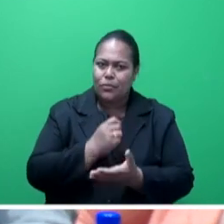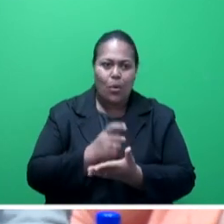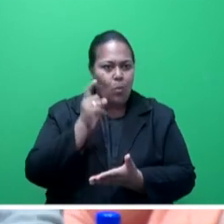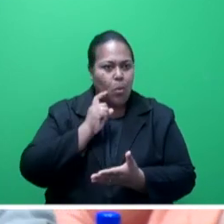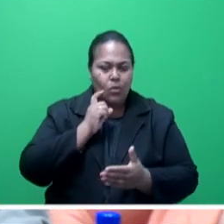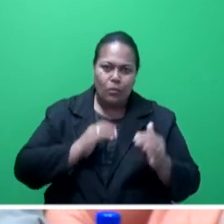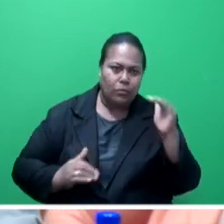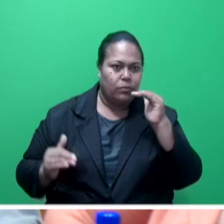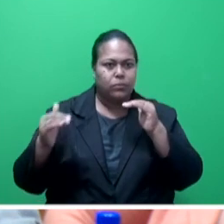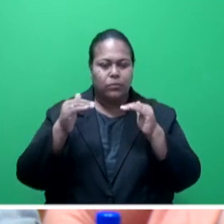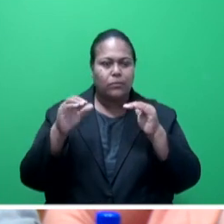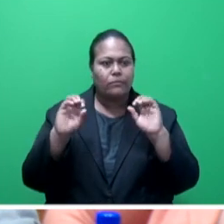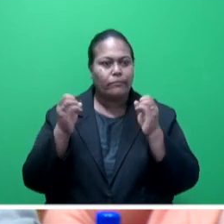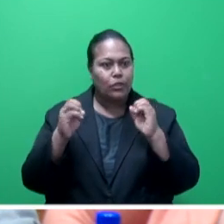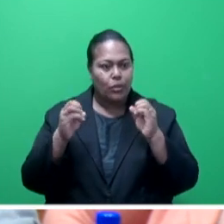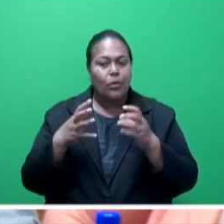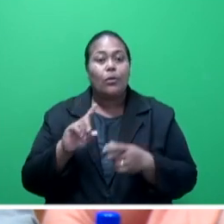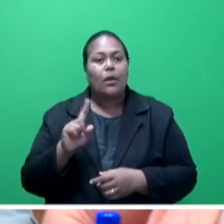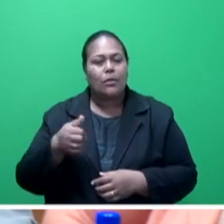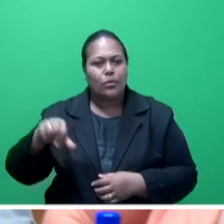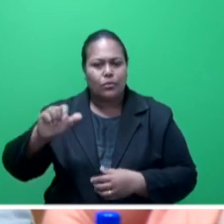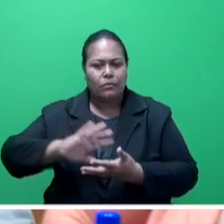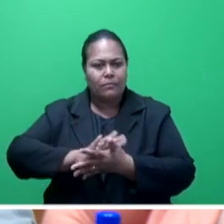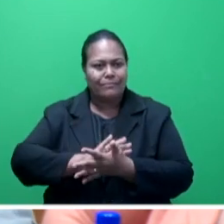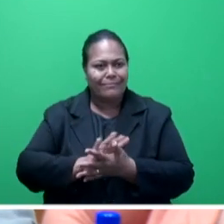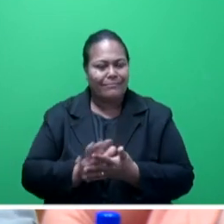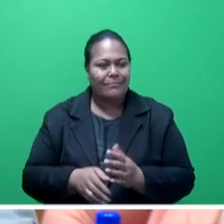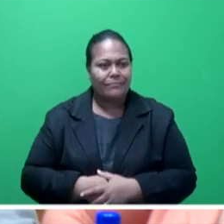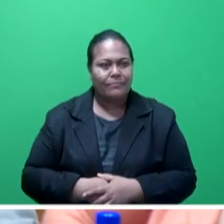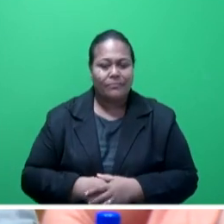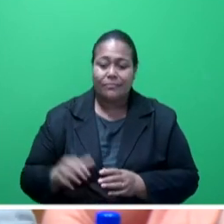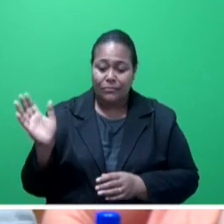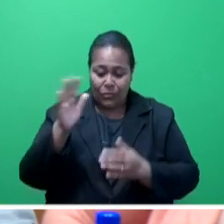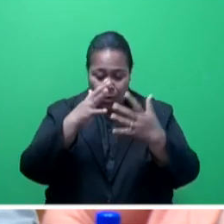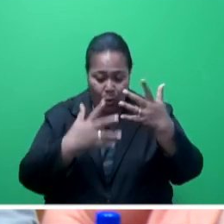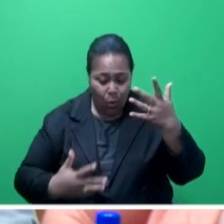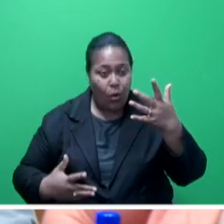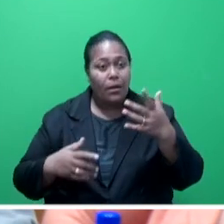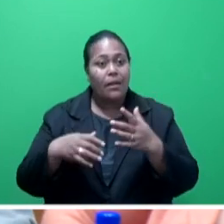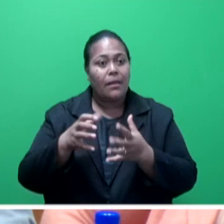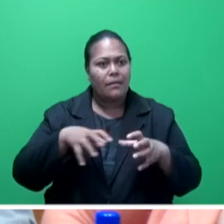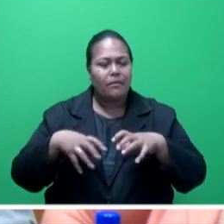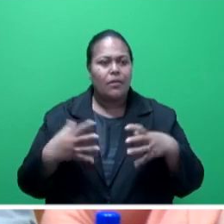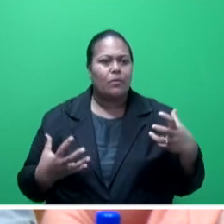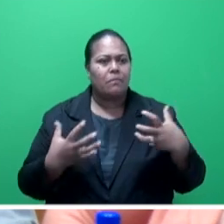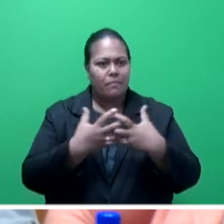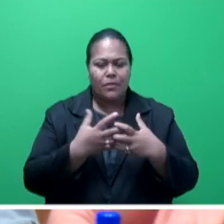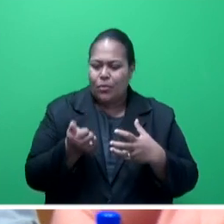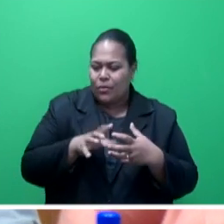zero emissions and enhancing the natural environment. And all of these activities will complement the things that we've already done.